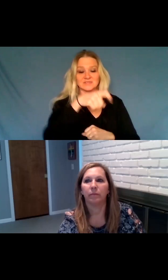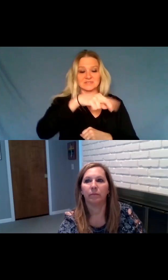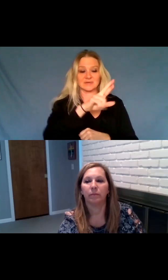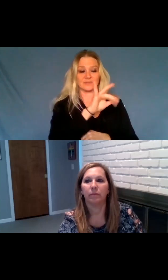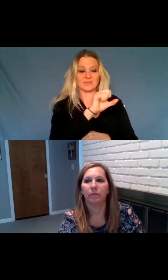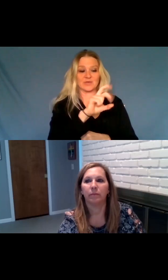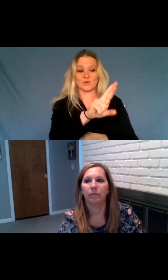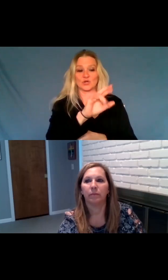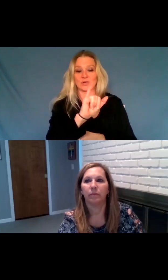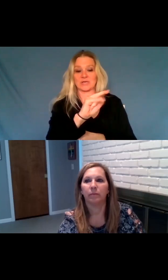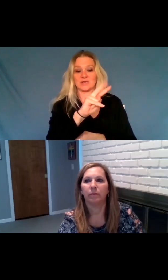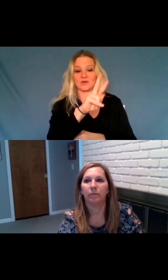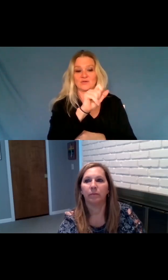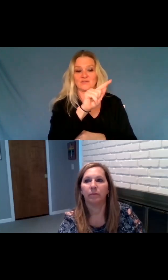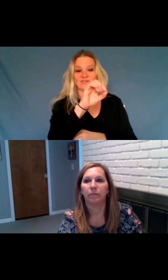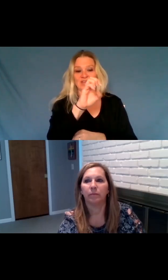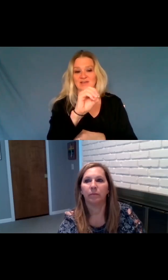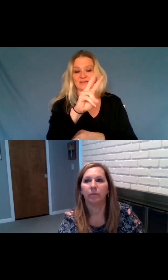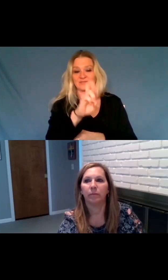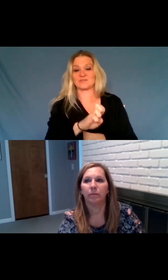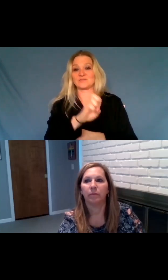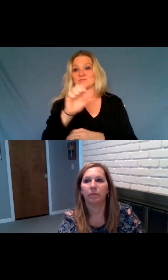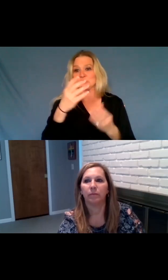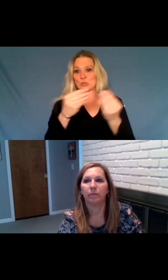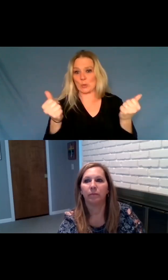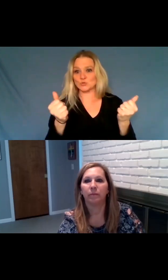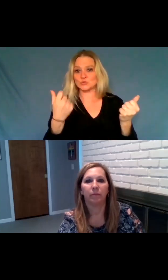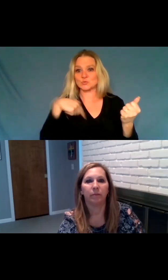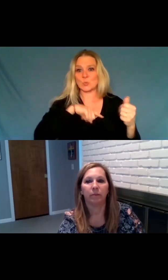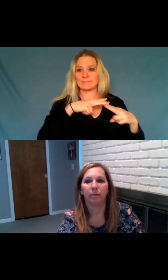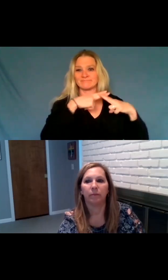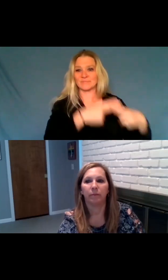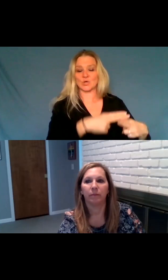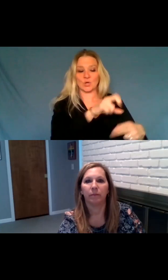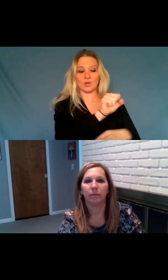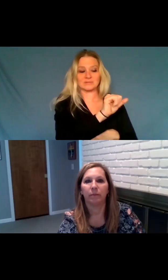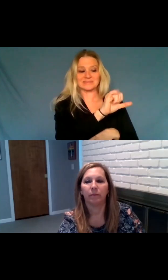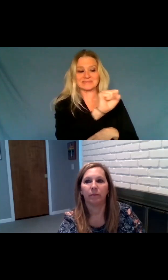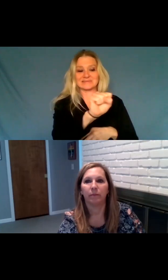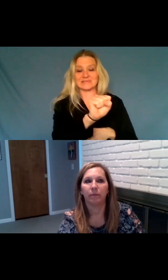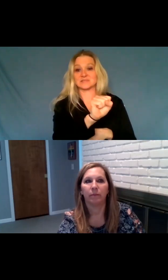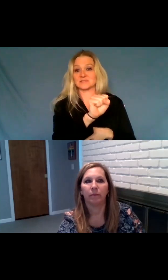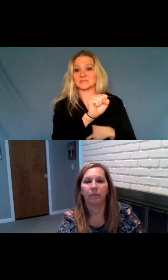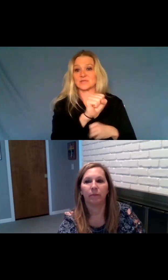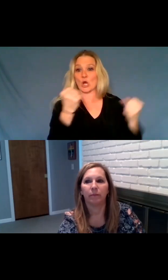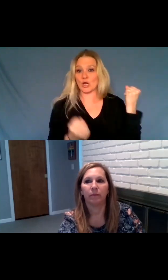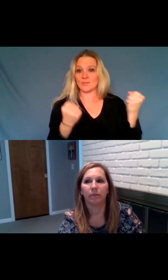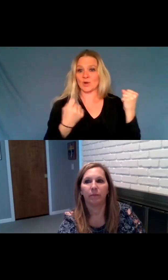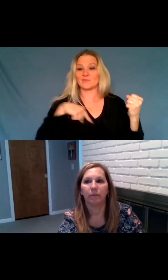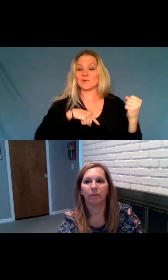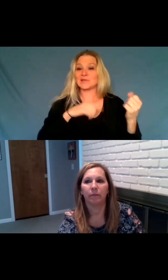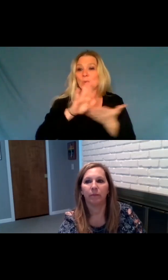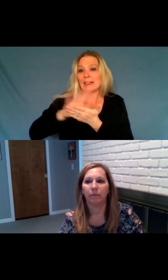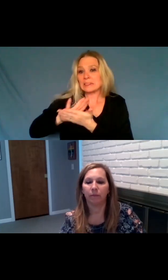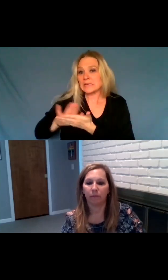Solutions. We call it CIS Automotive. And essentially what we do is a lot of industrial cleaning,